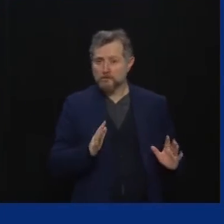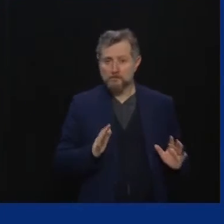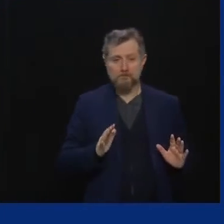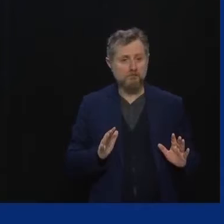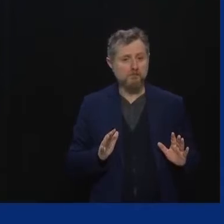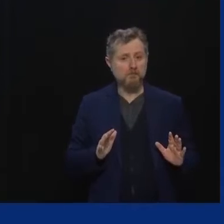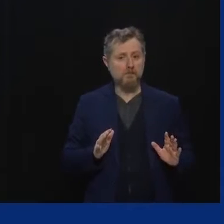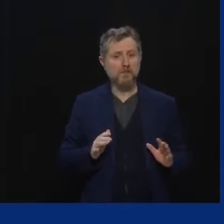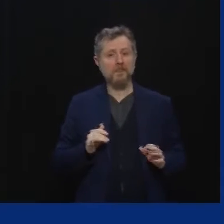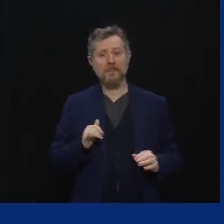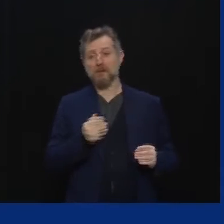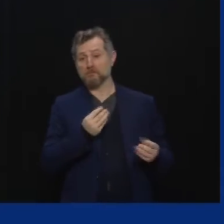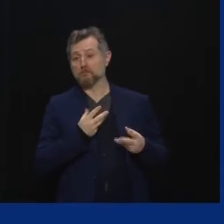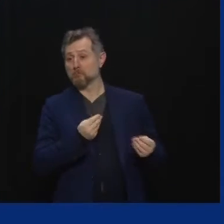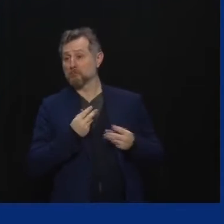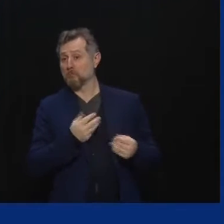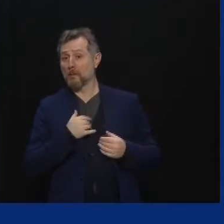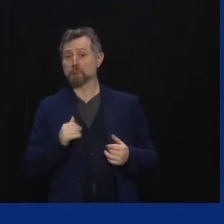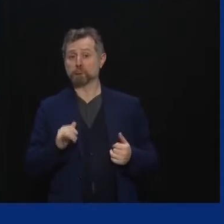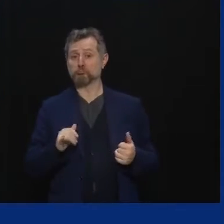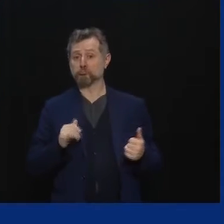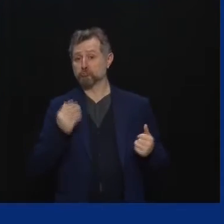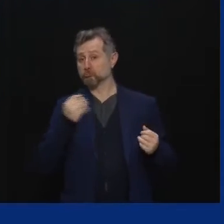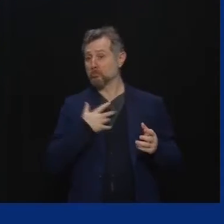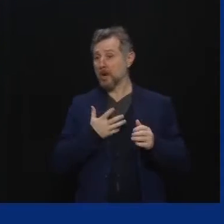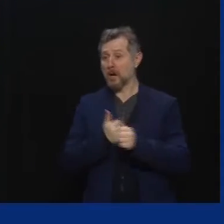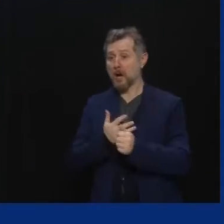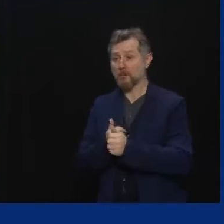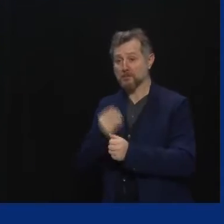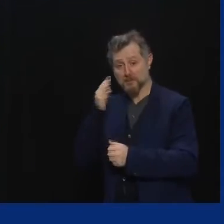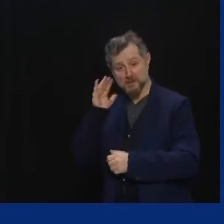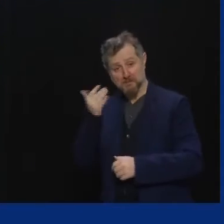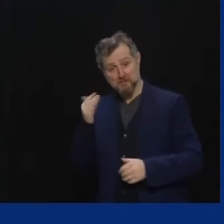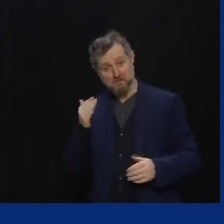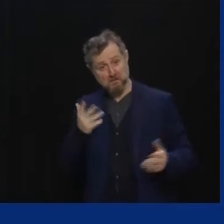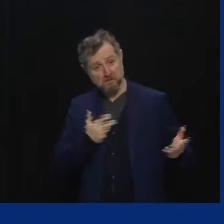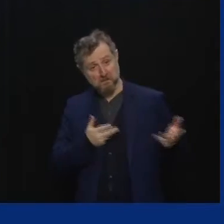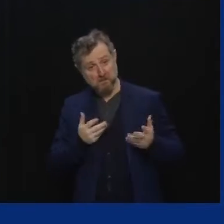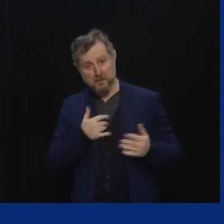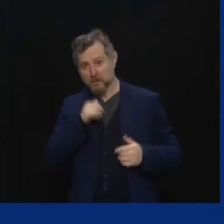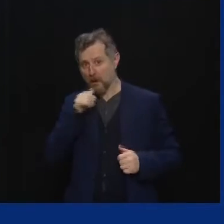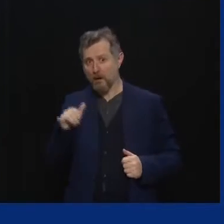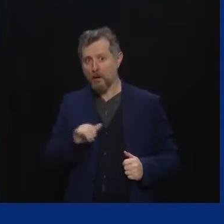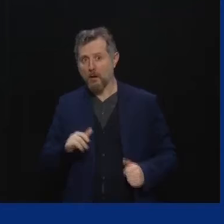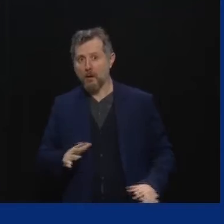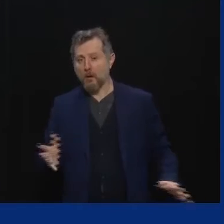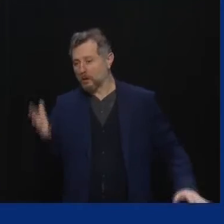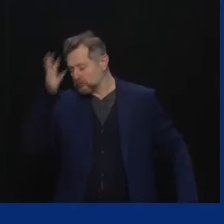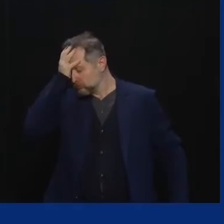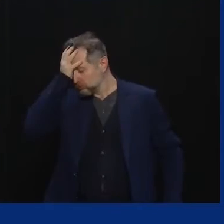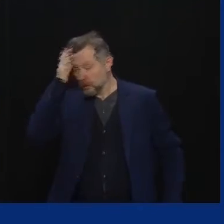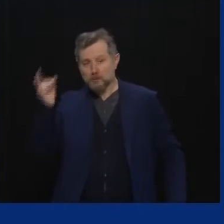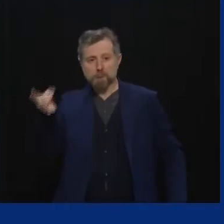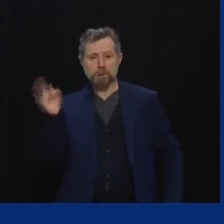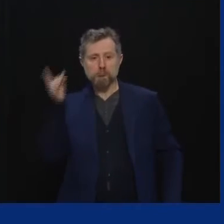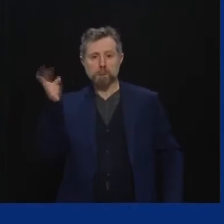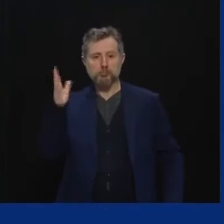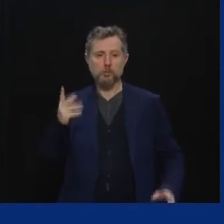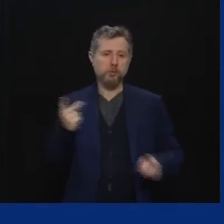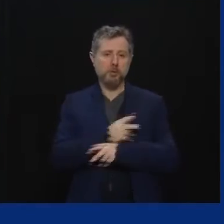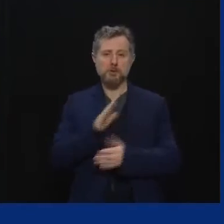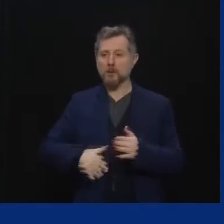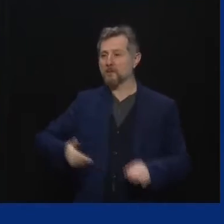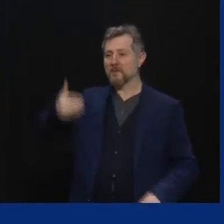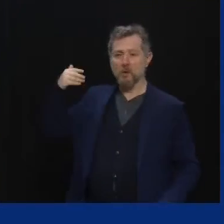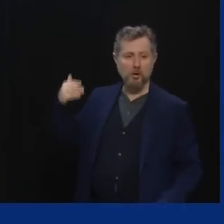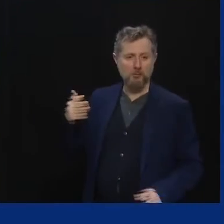comes in continues to suggest that it is not more lethal than other variants that we've seen. But we